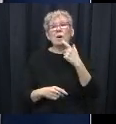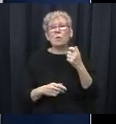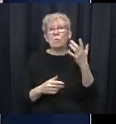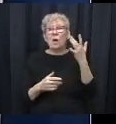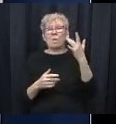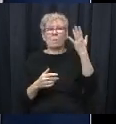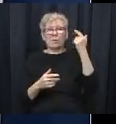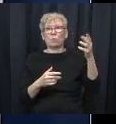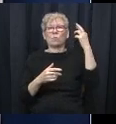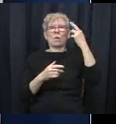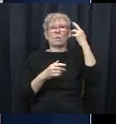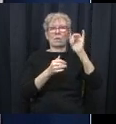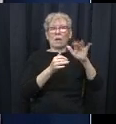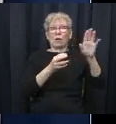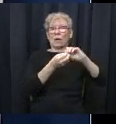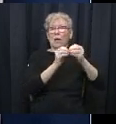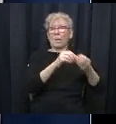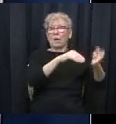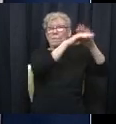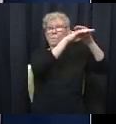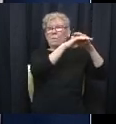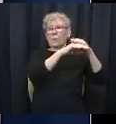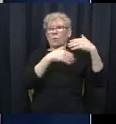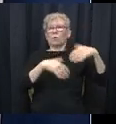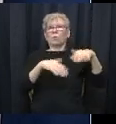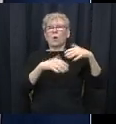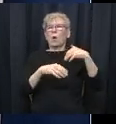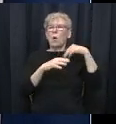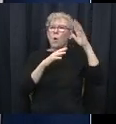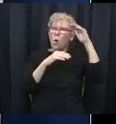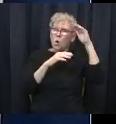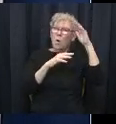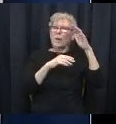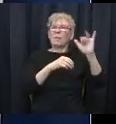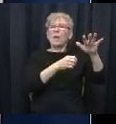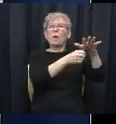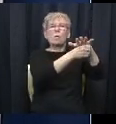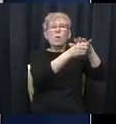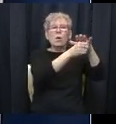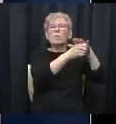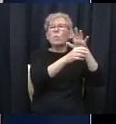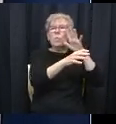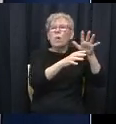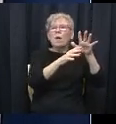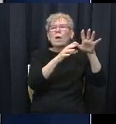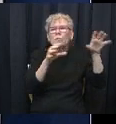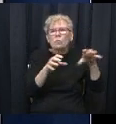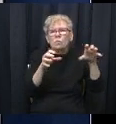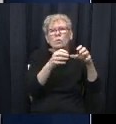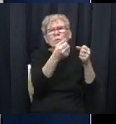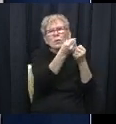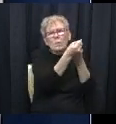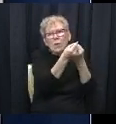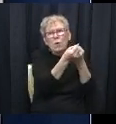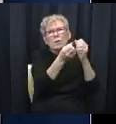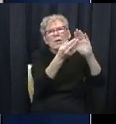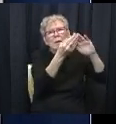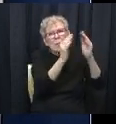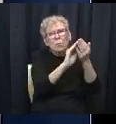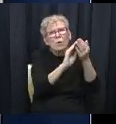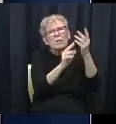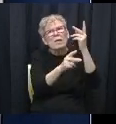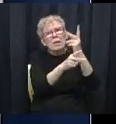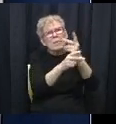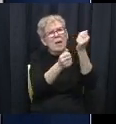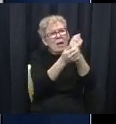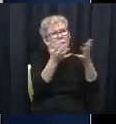help balance the needs of people to support themselves with the needs to keep people safe. What is the outlook over the next, let's say,